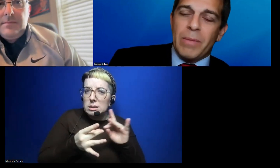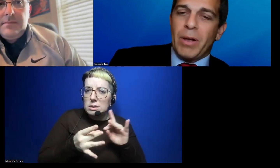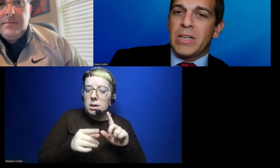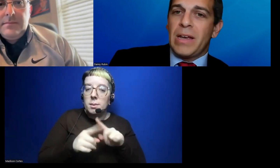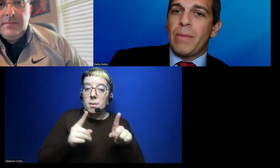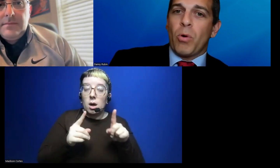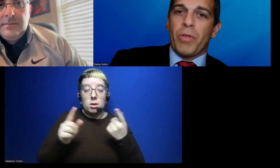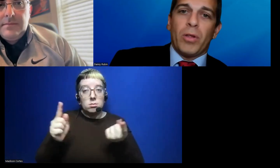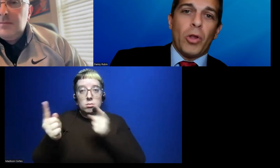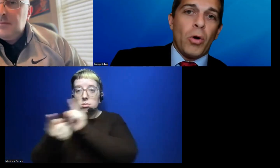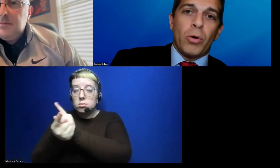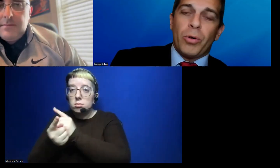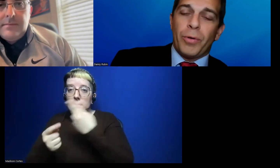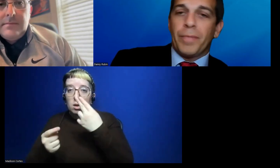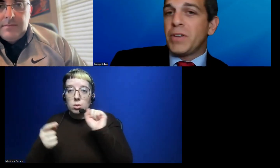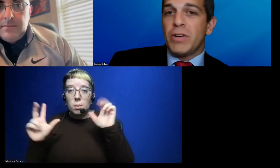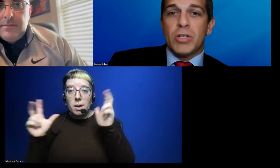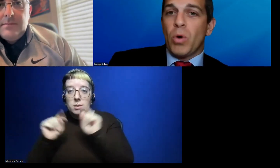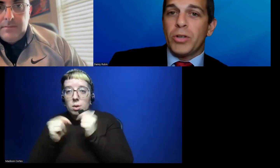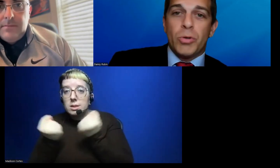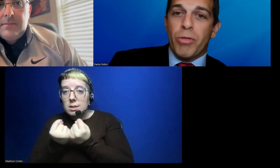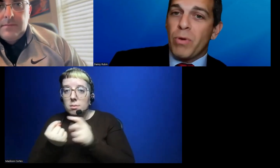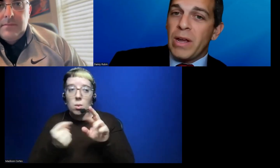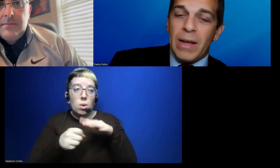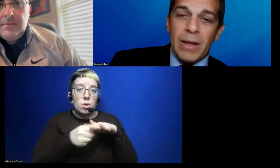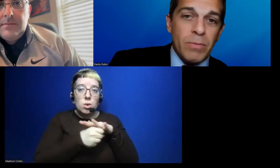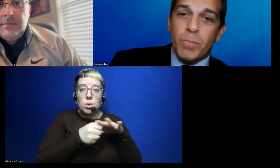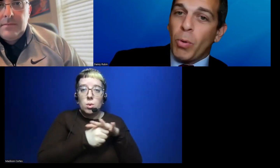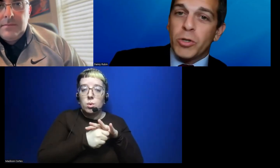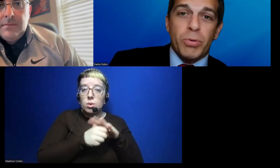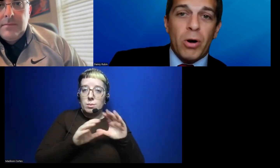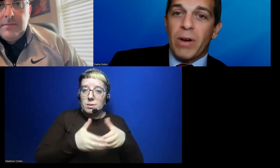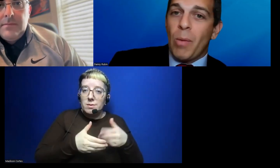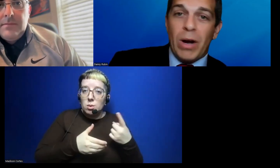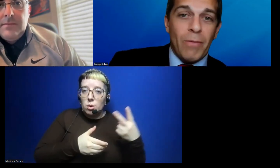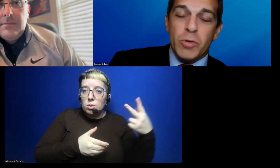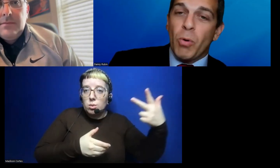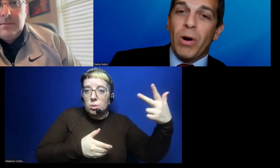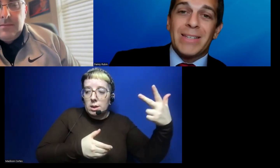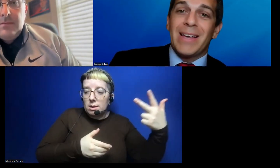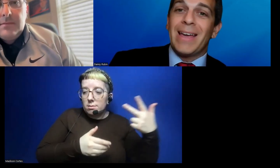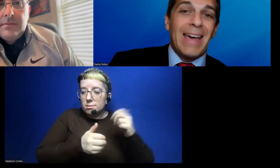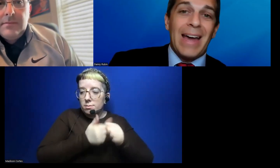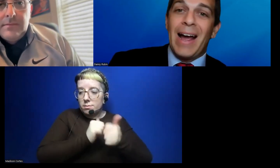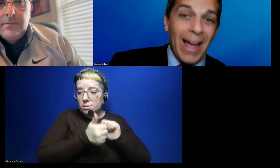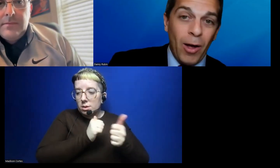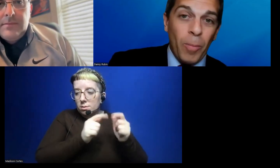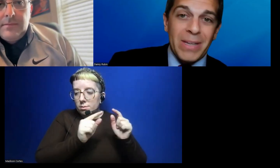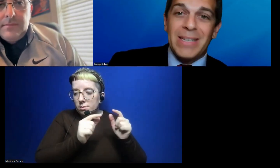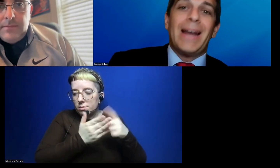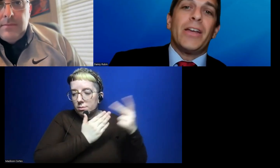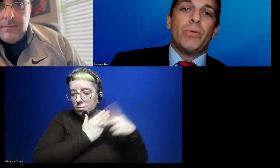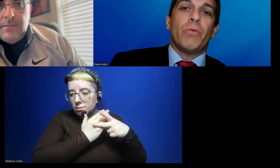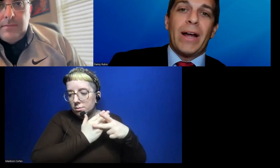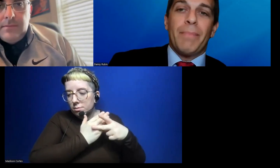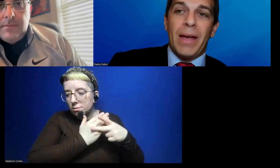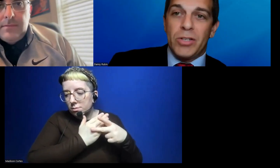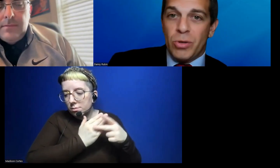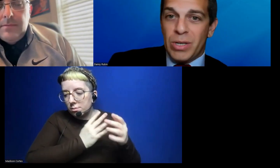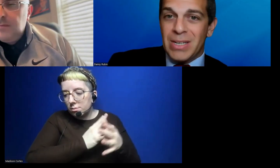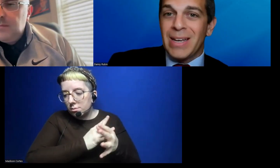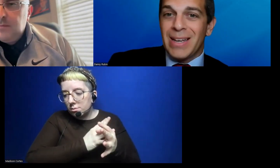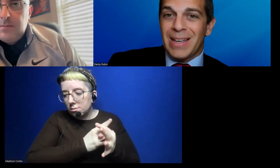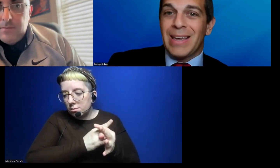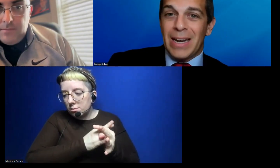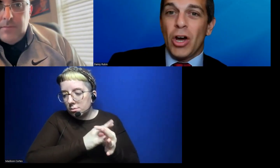school basketball team or the local Division One, two, or three sports program, whatever the sport, and saying, "Can I help?" Is that how you would